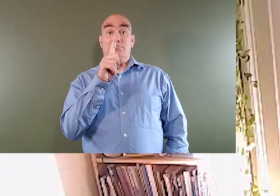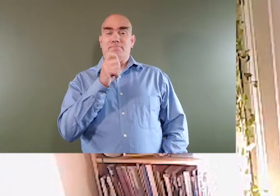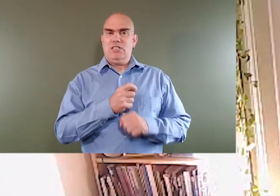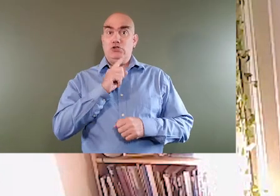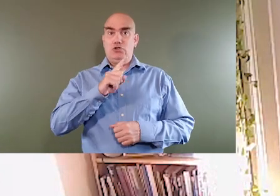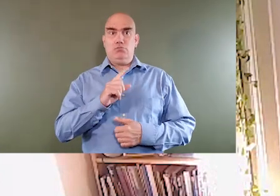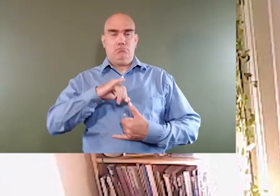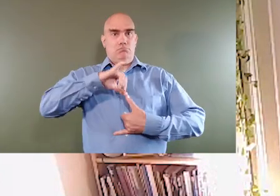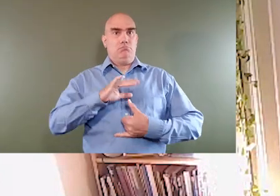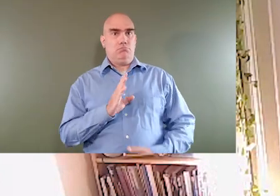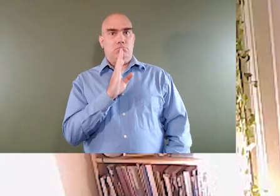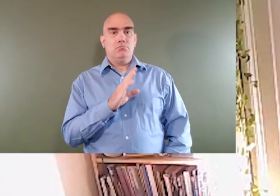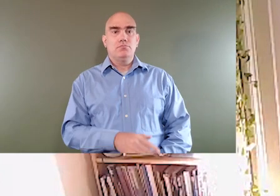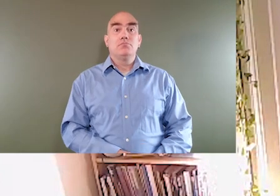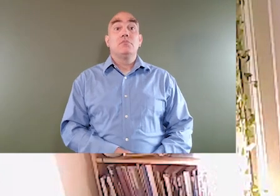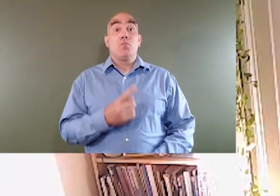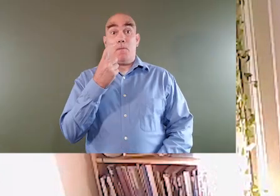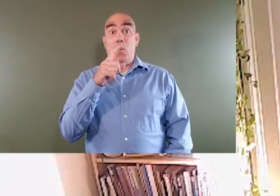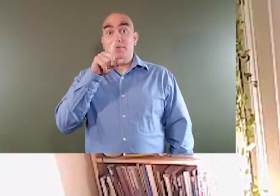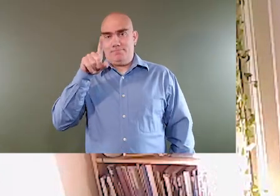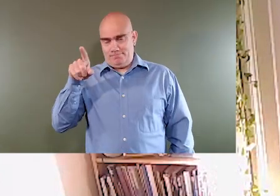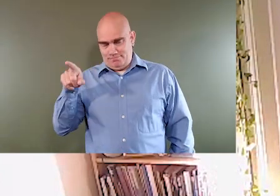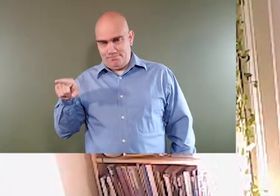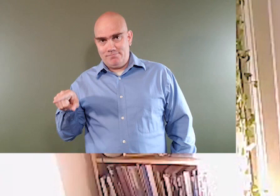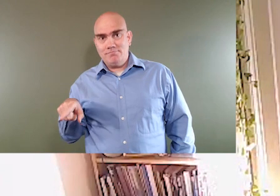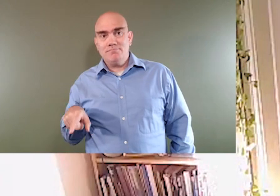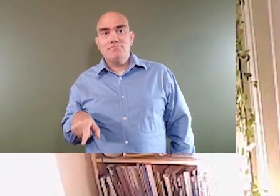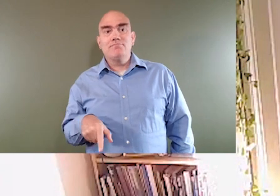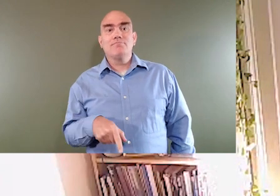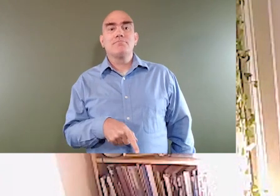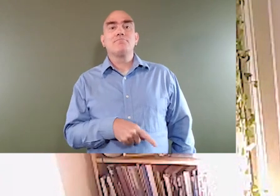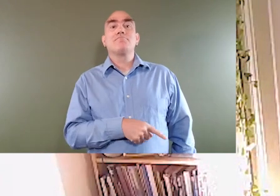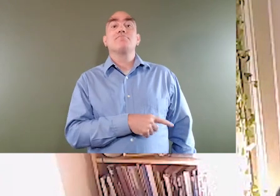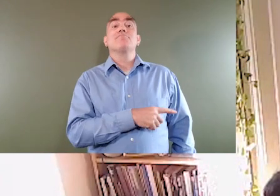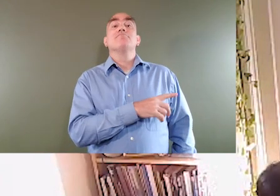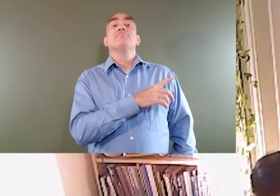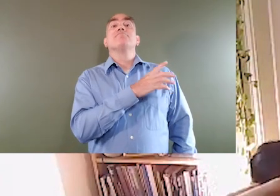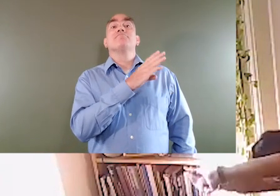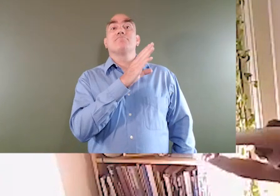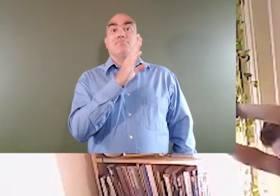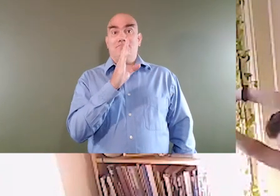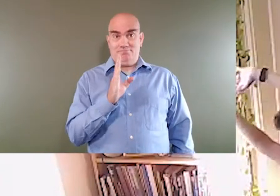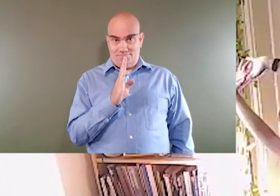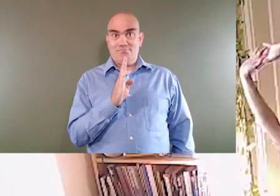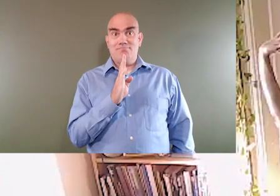Stacking tall. We're just going to do one more like this. Side bend, roll through the center.